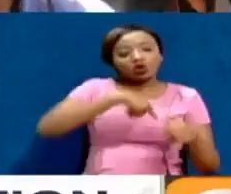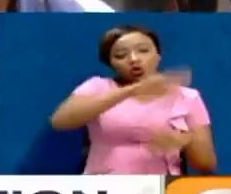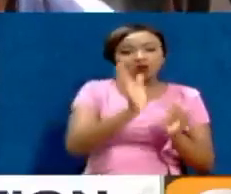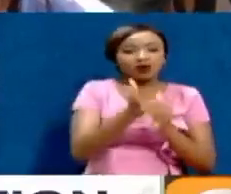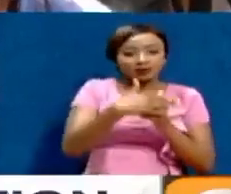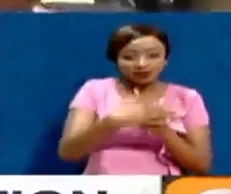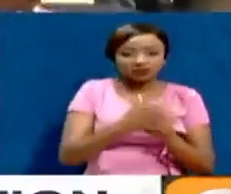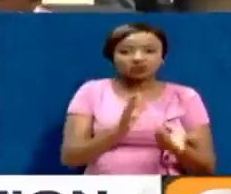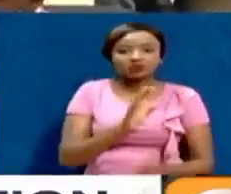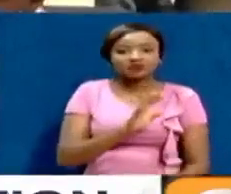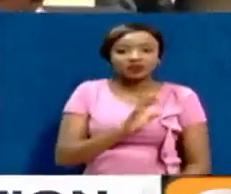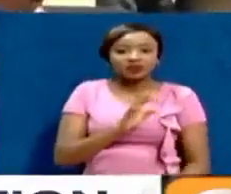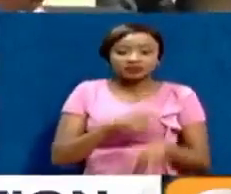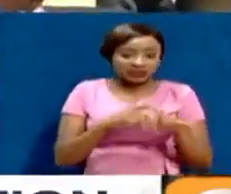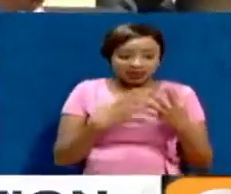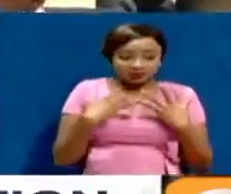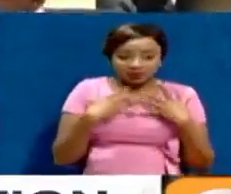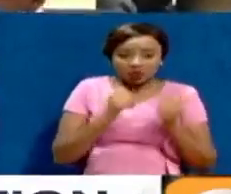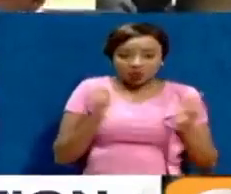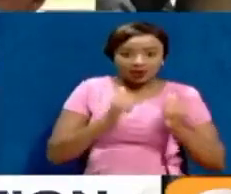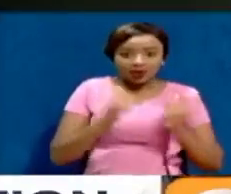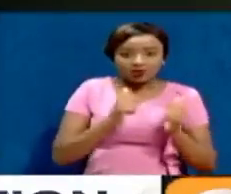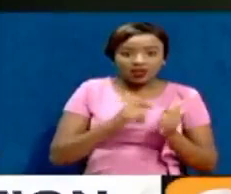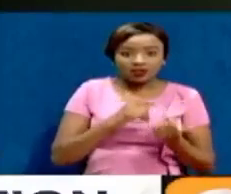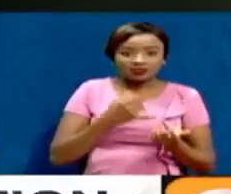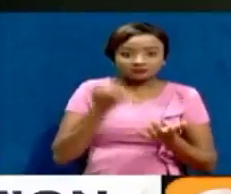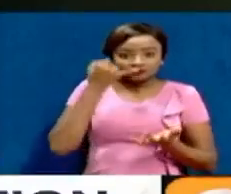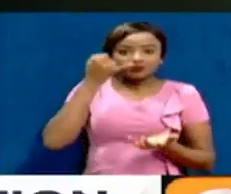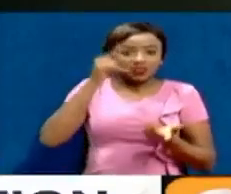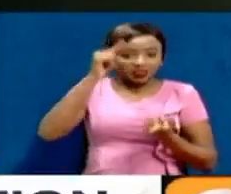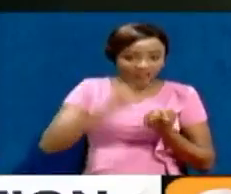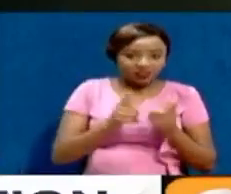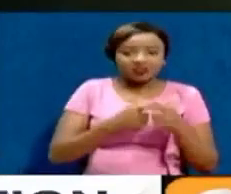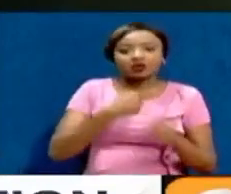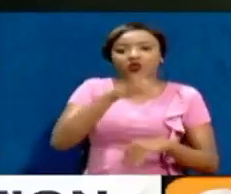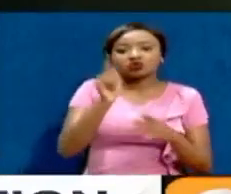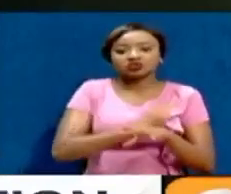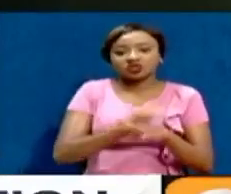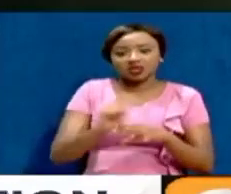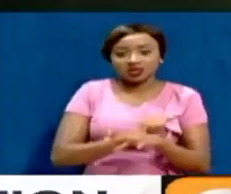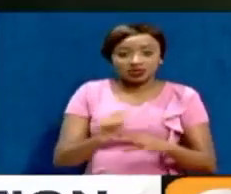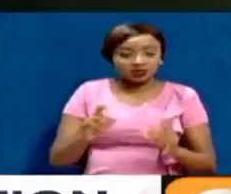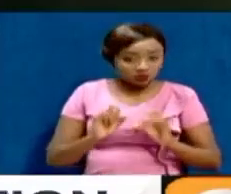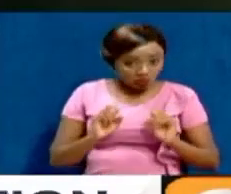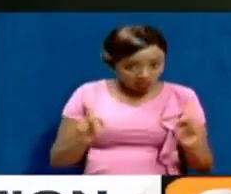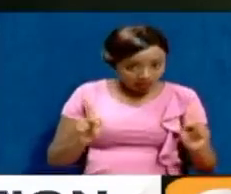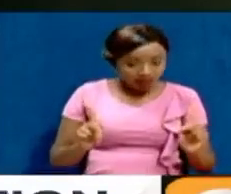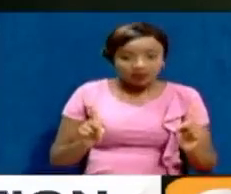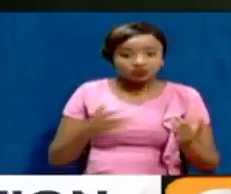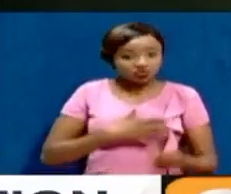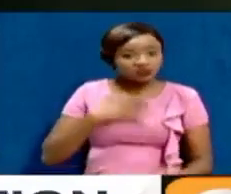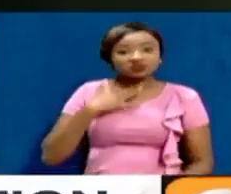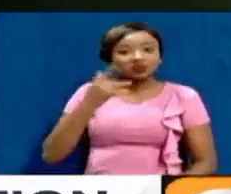rehabilitation wakiwa sasa wataenda training, sidio? Kwa hivyo, hataki